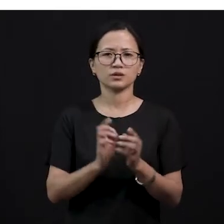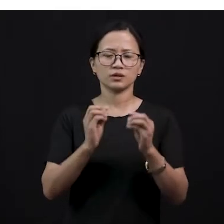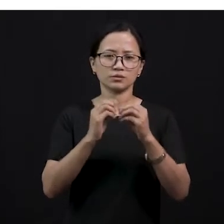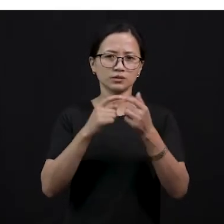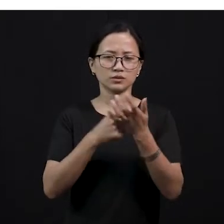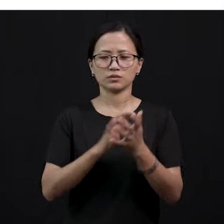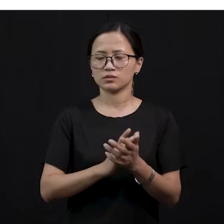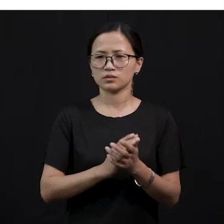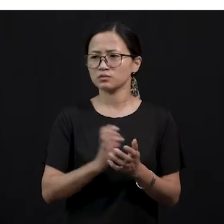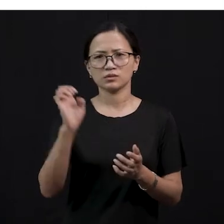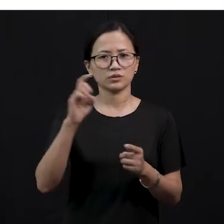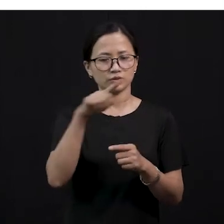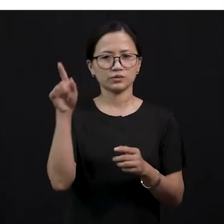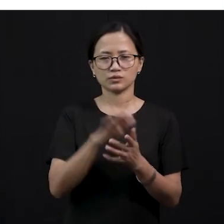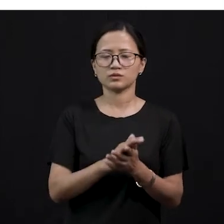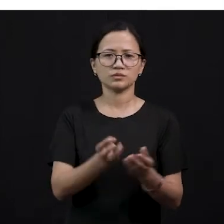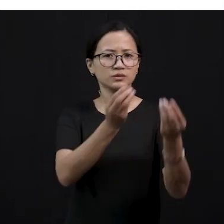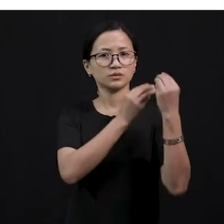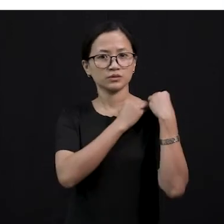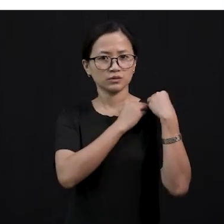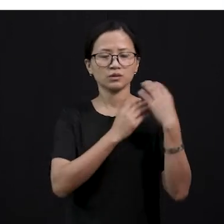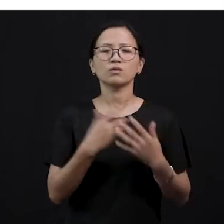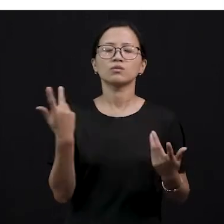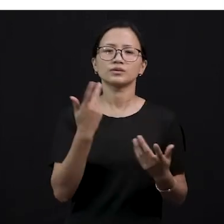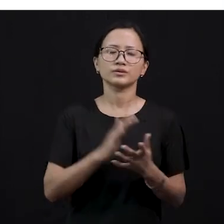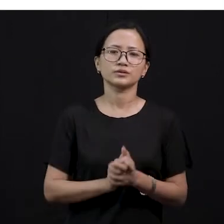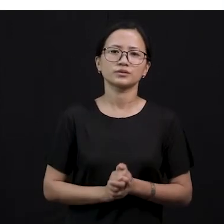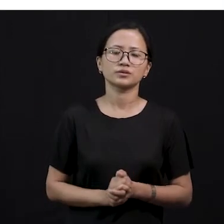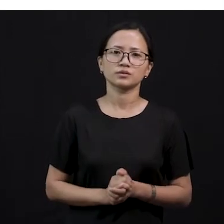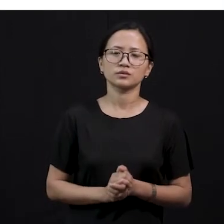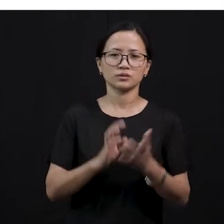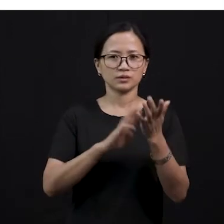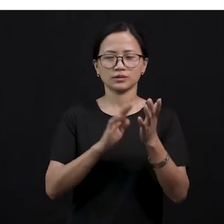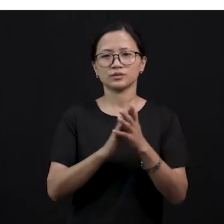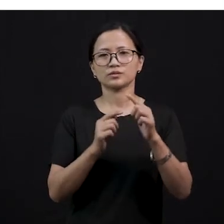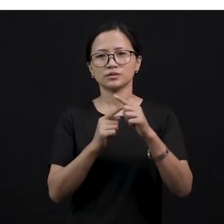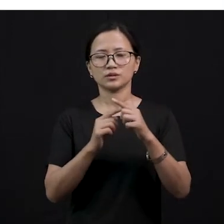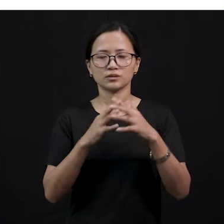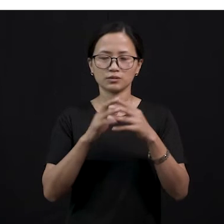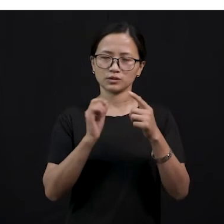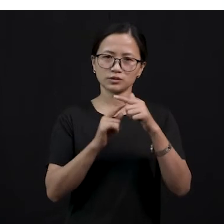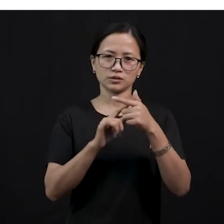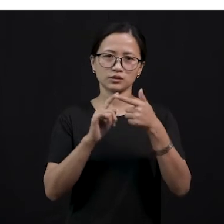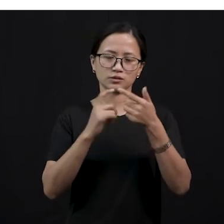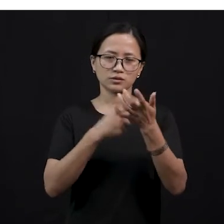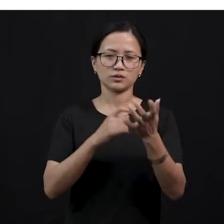they went wrong somewhere in their duties, what is the role of a media? It should be there on the Twitter, it should be there on the